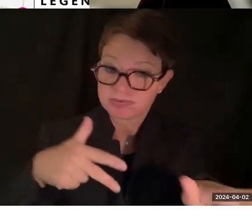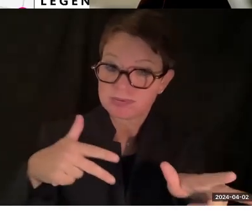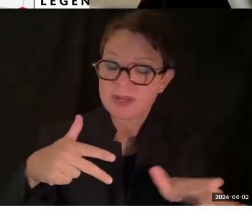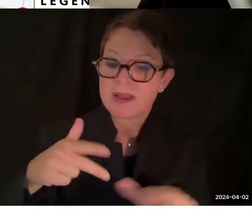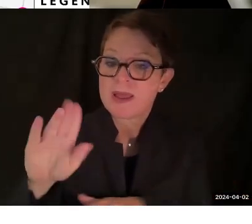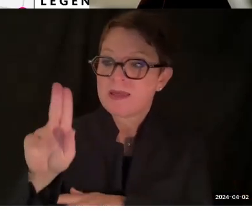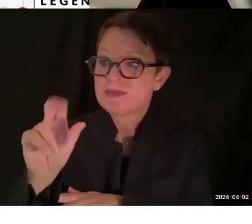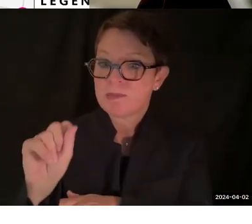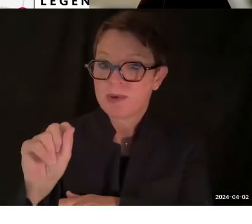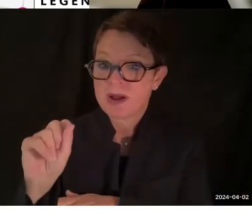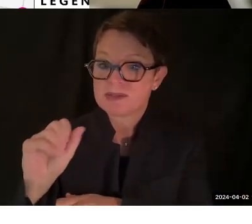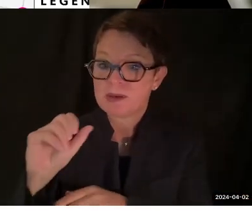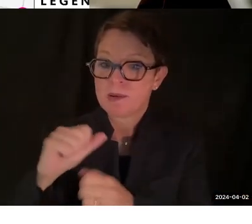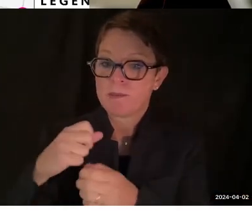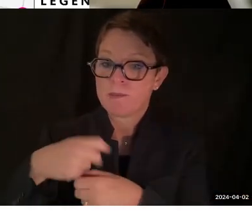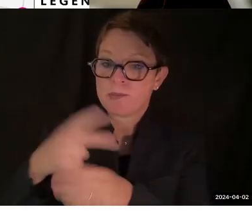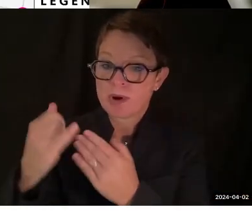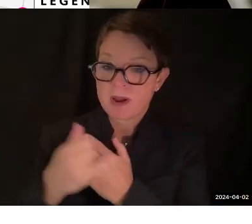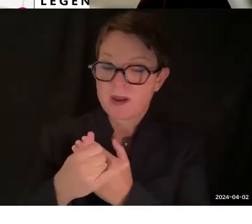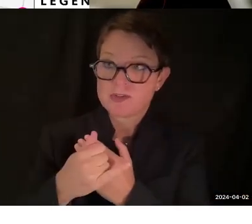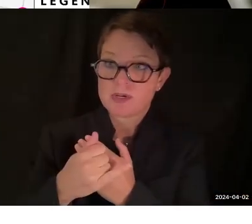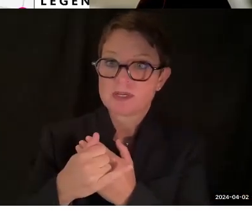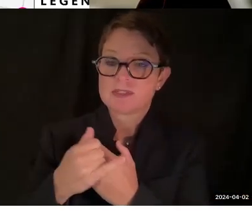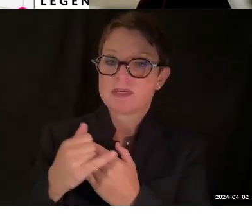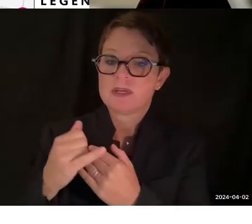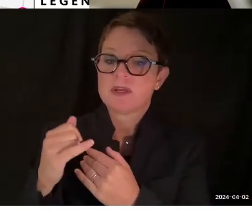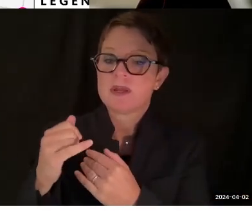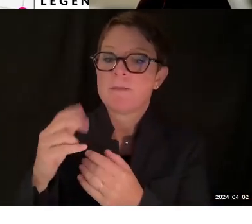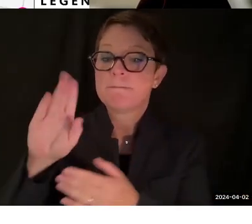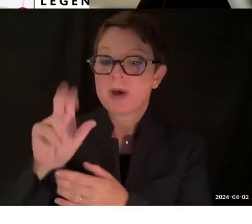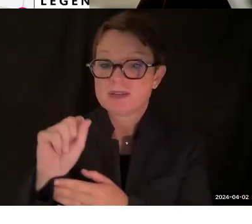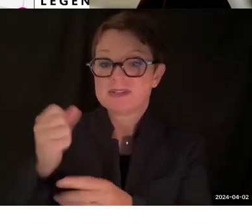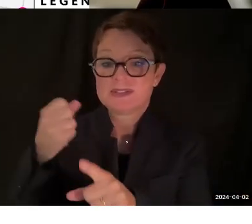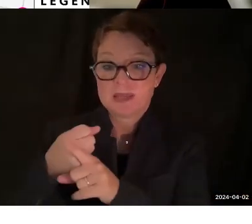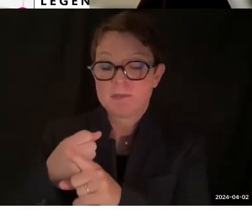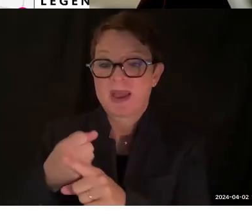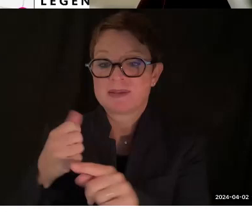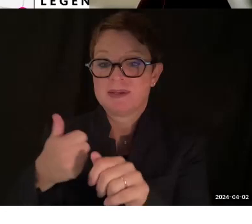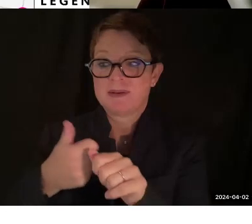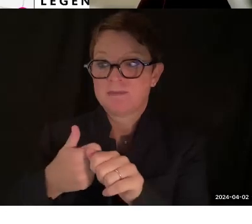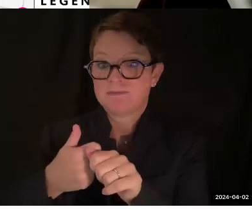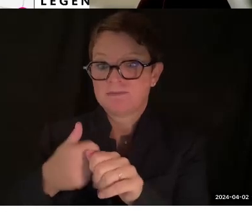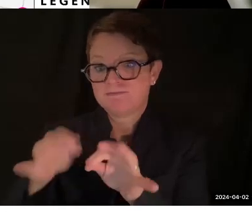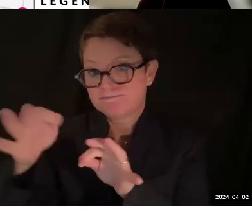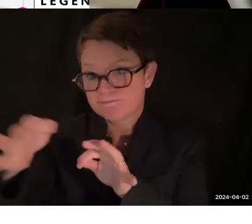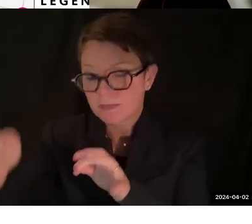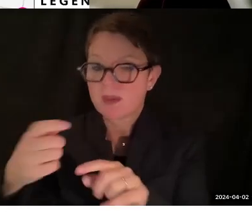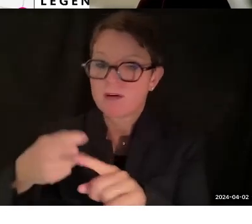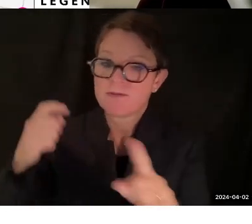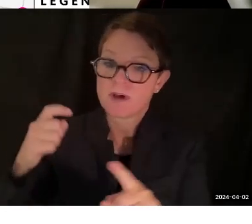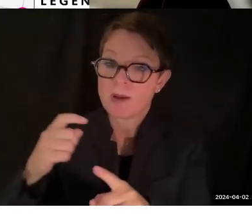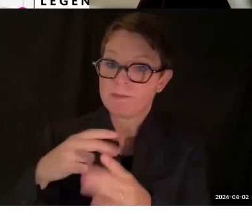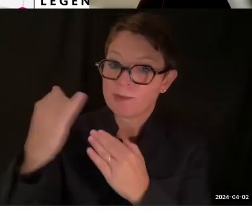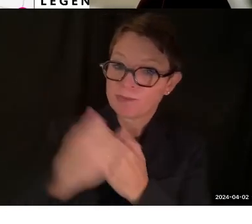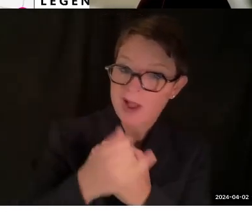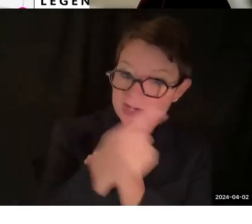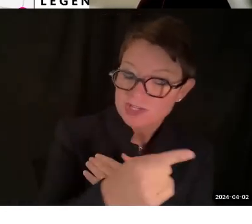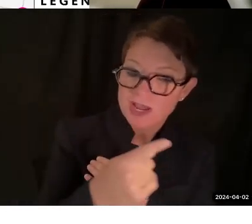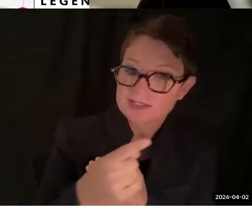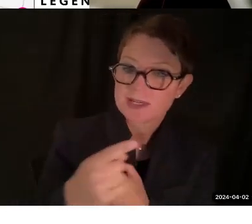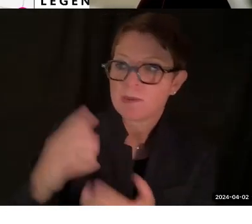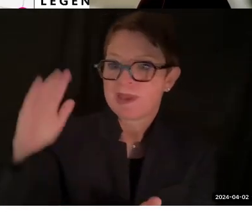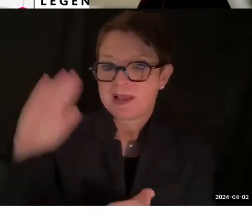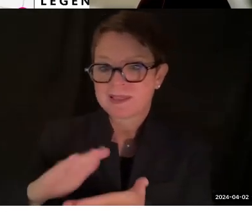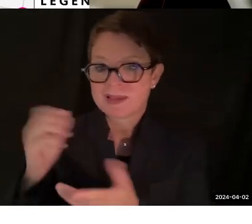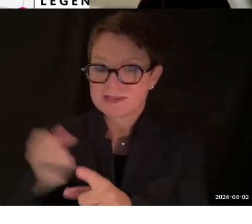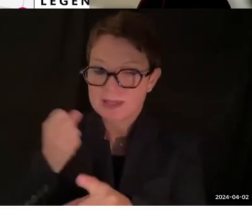affected by project-generated traffic would be decreased. So based on data provided by SEPTA and PACO and